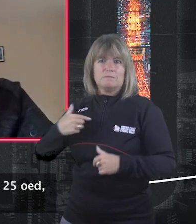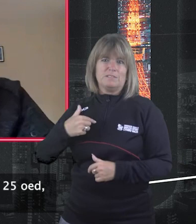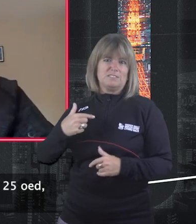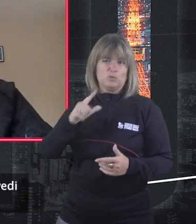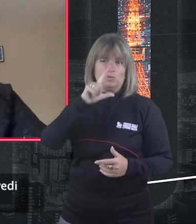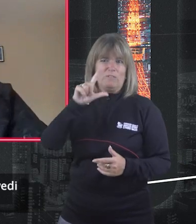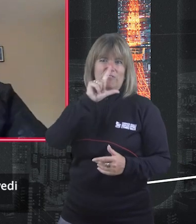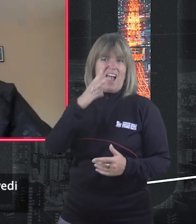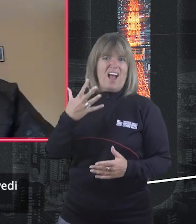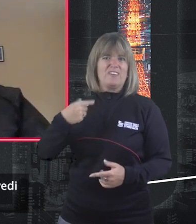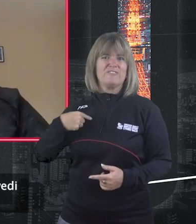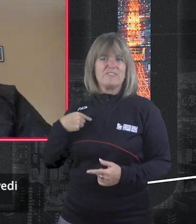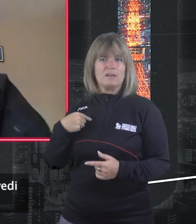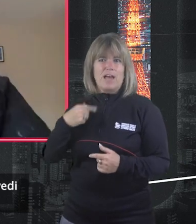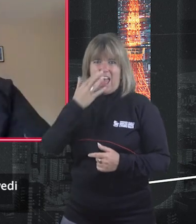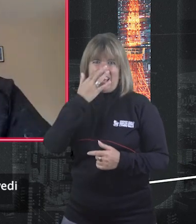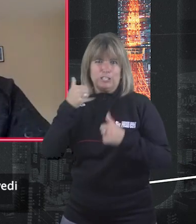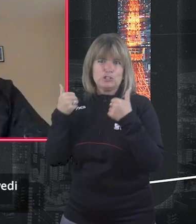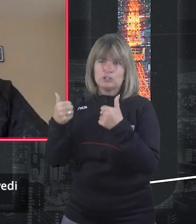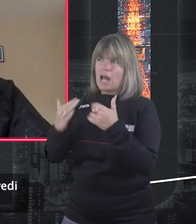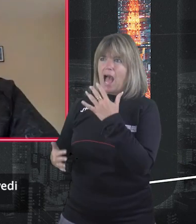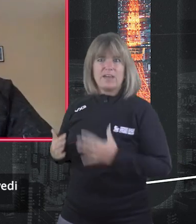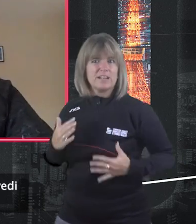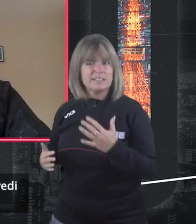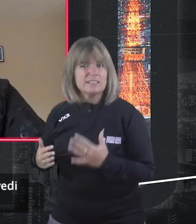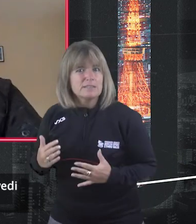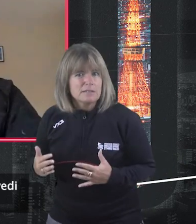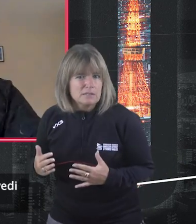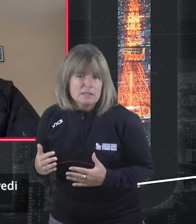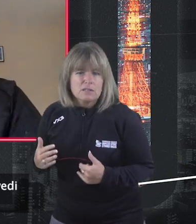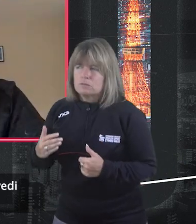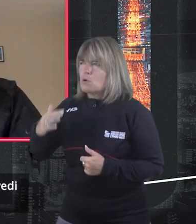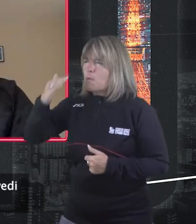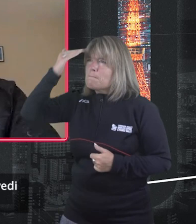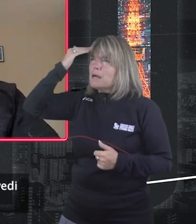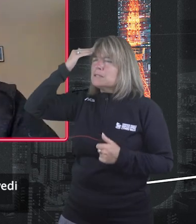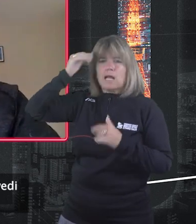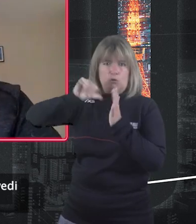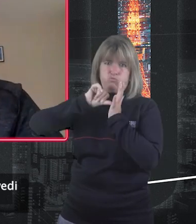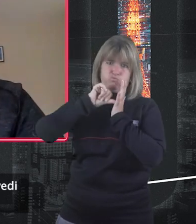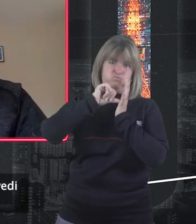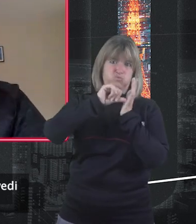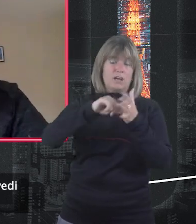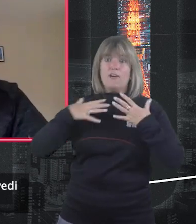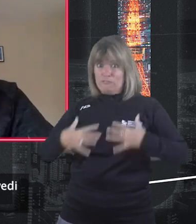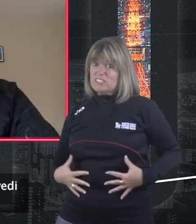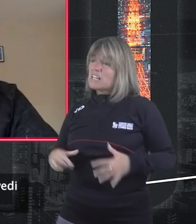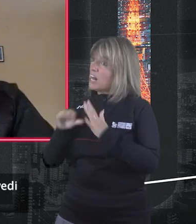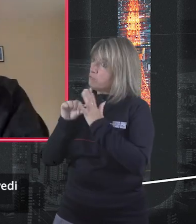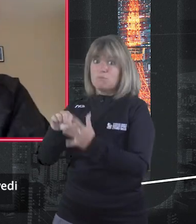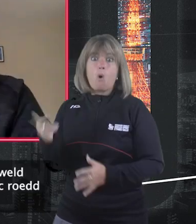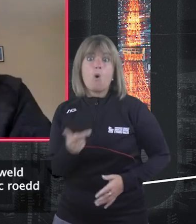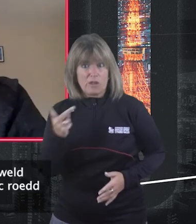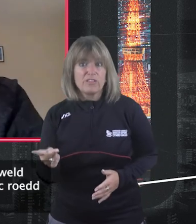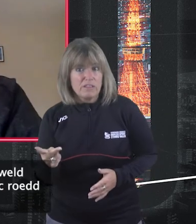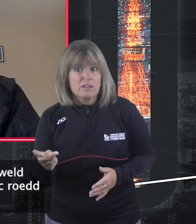athlete. And, you know, it has been mentally difficult and physically difficult, but I've learned a lot about myself.